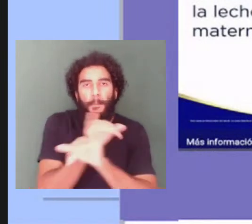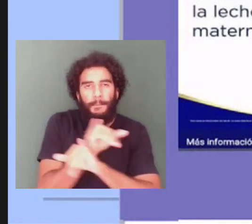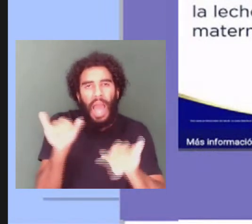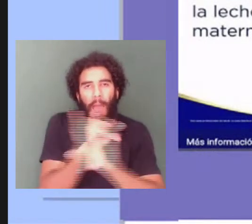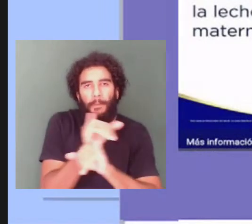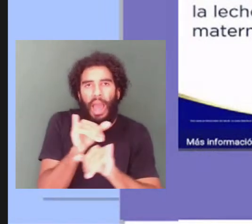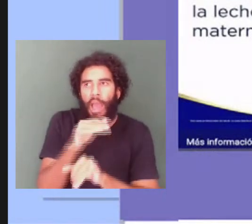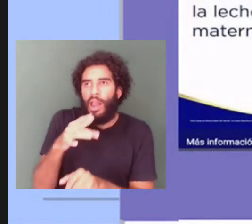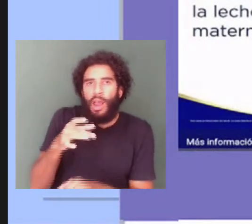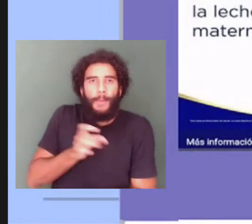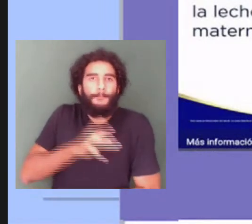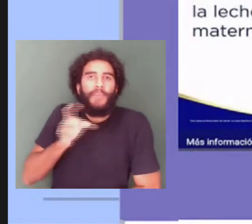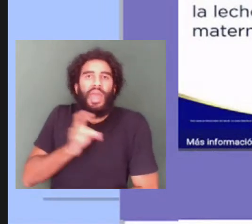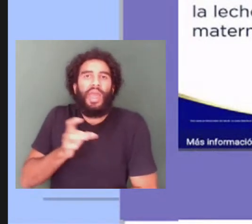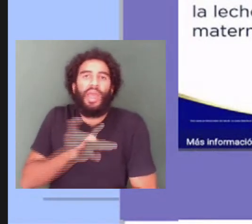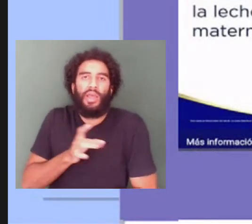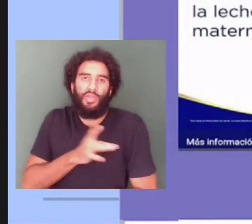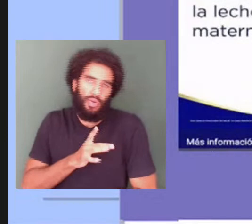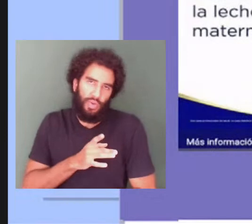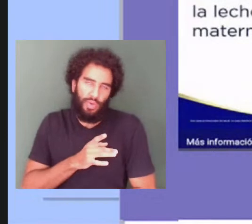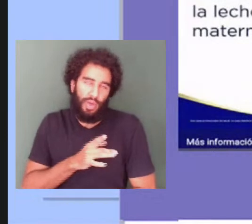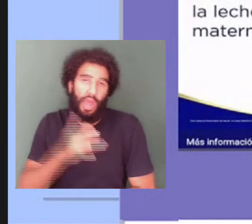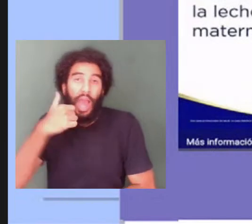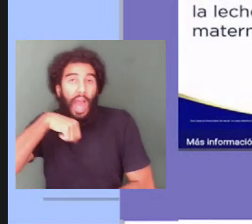the fear of mothers,